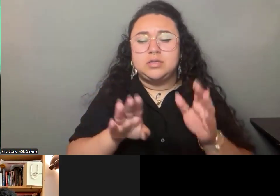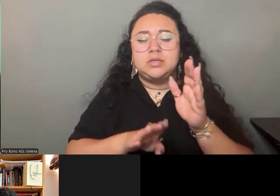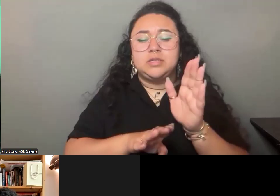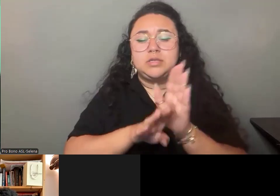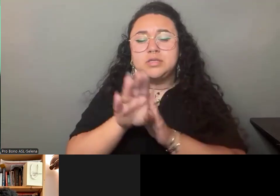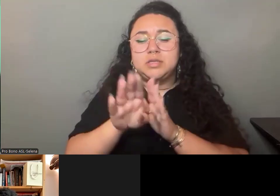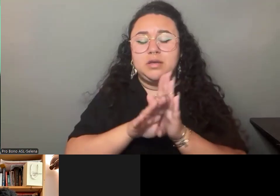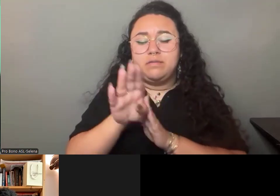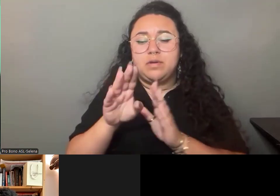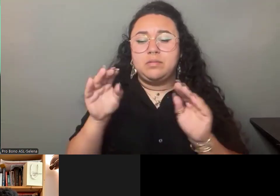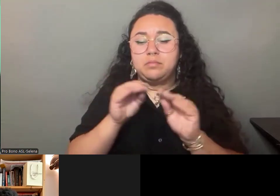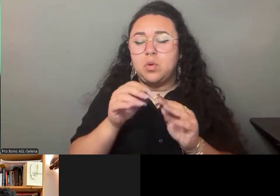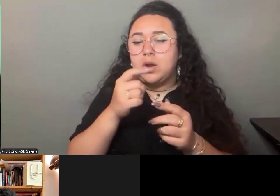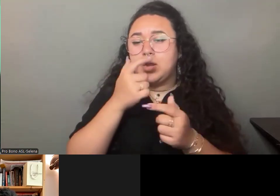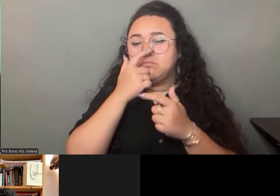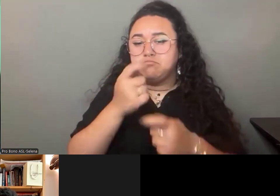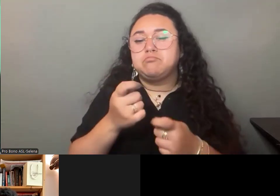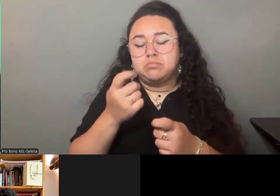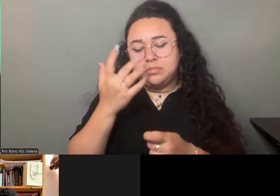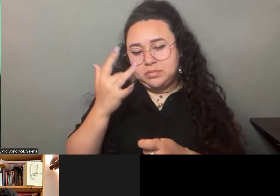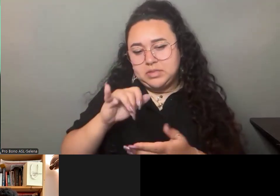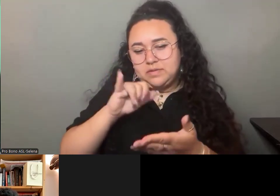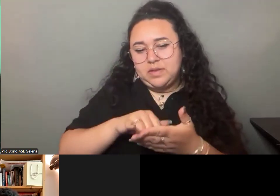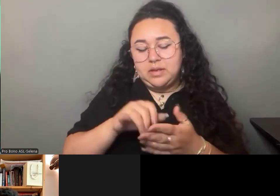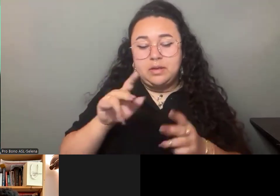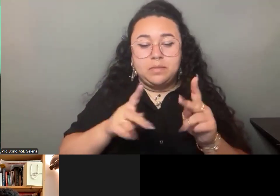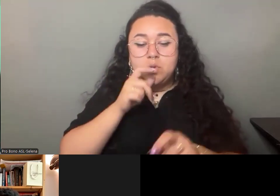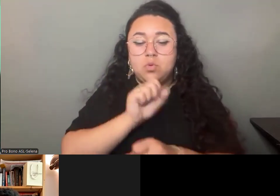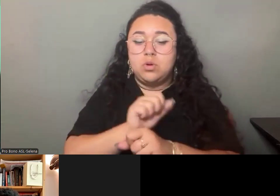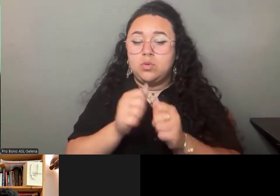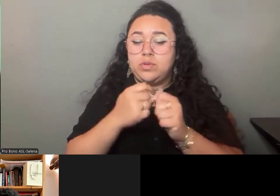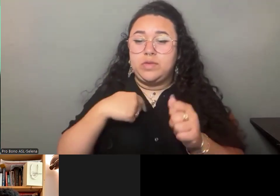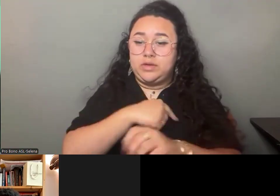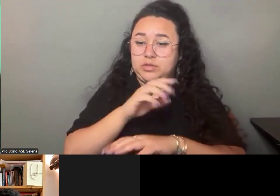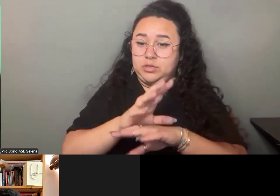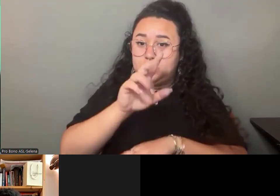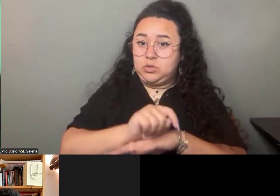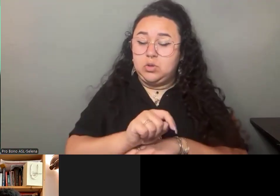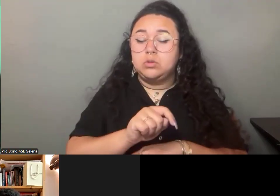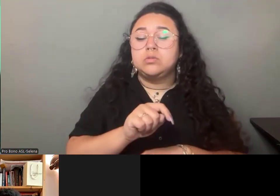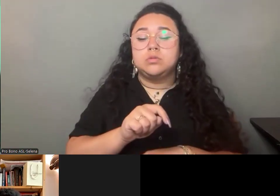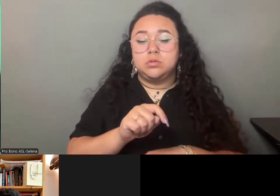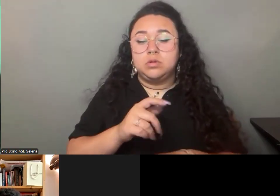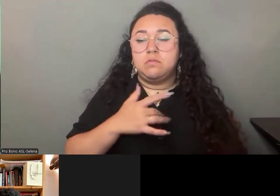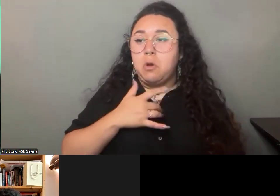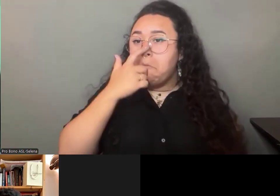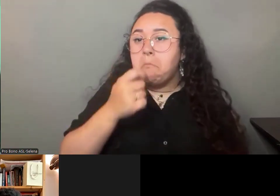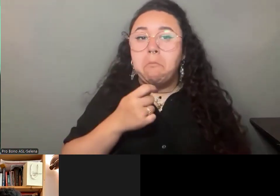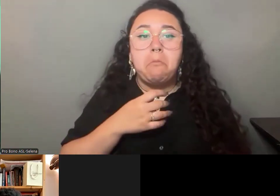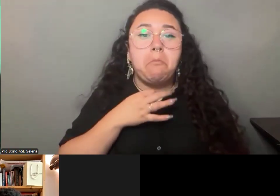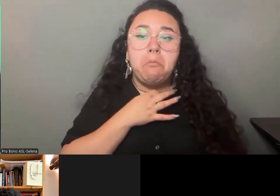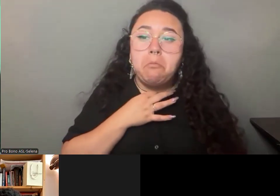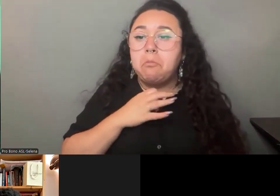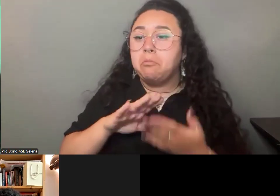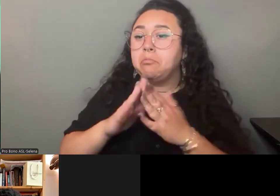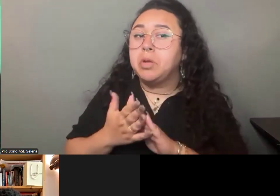result. People who have worked with us as consultants have found themselves intrigued by and interested in all